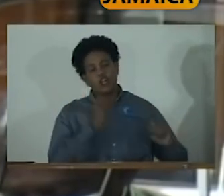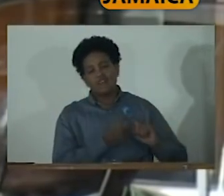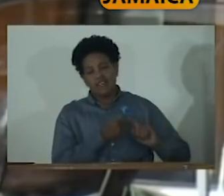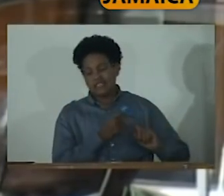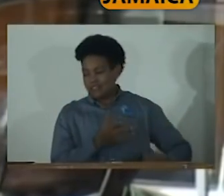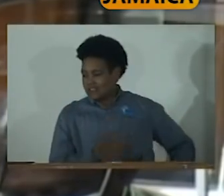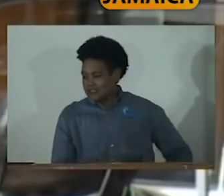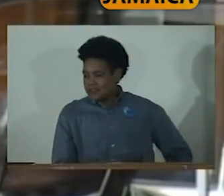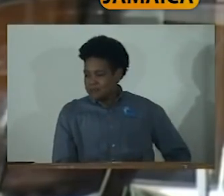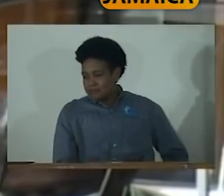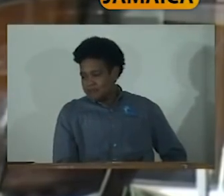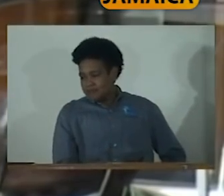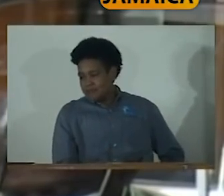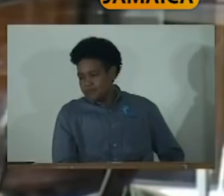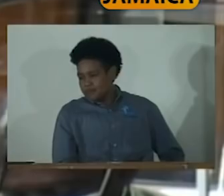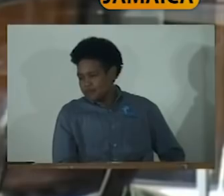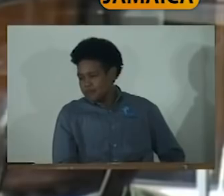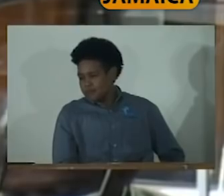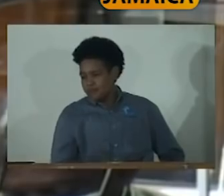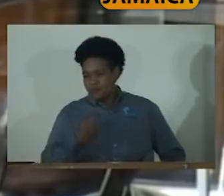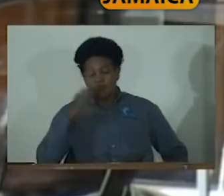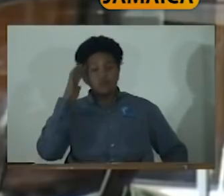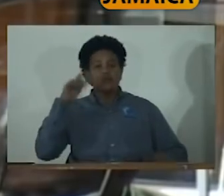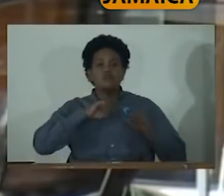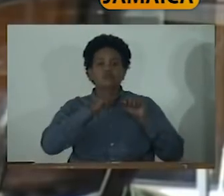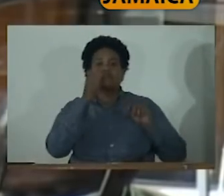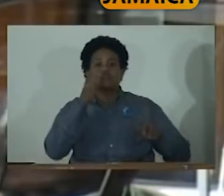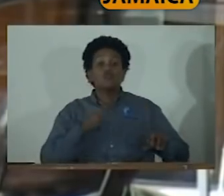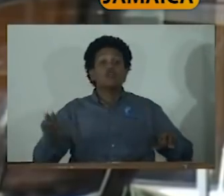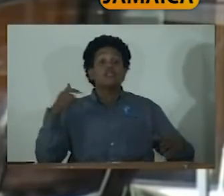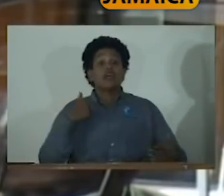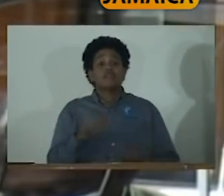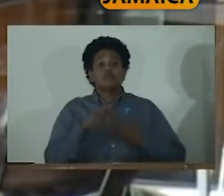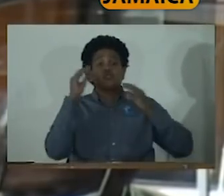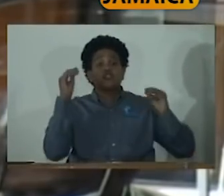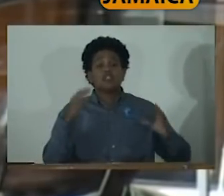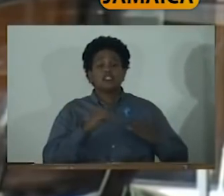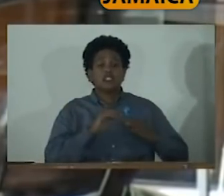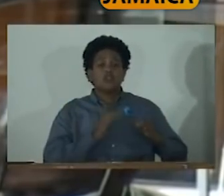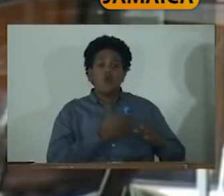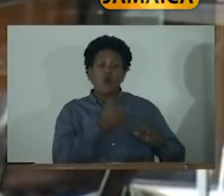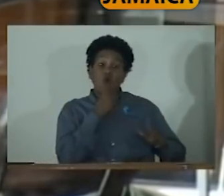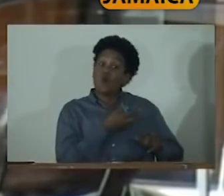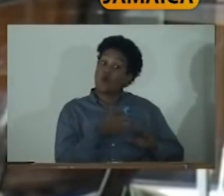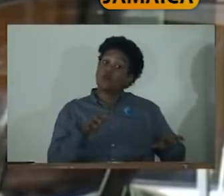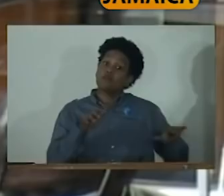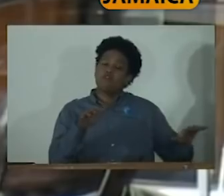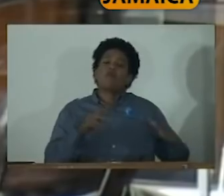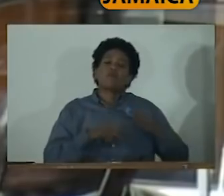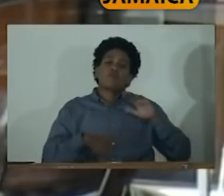effectiveness. We will begin the transition of having specialist teachers in our worst performing primary